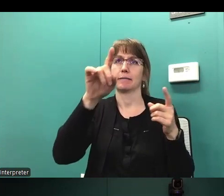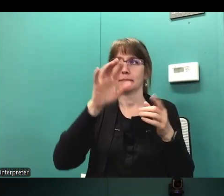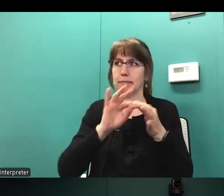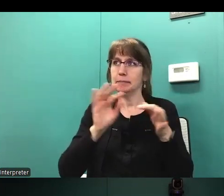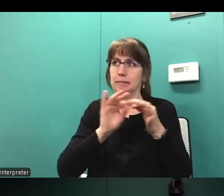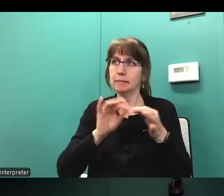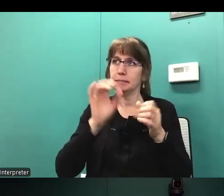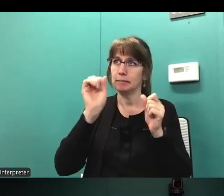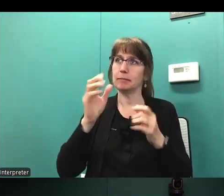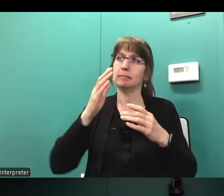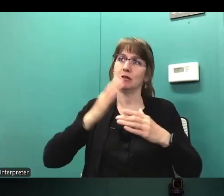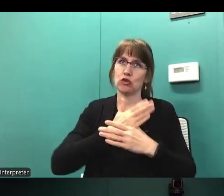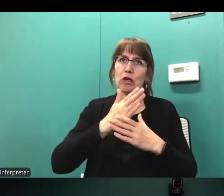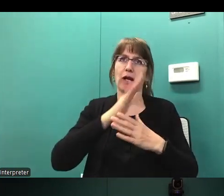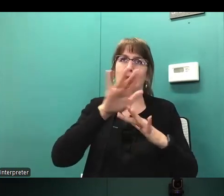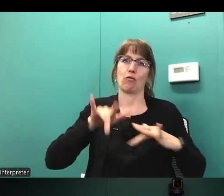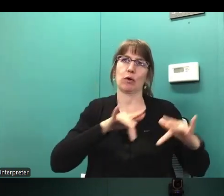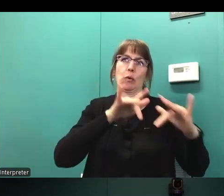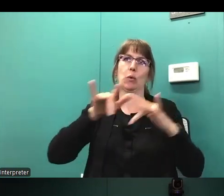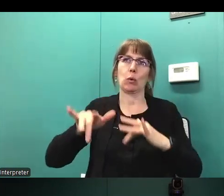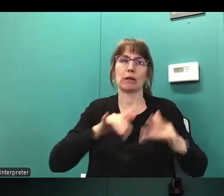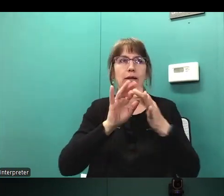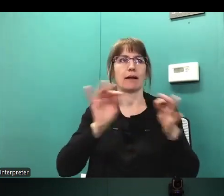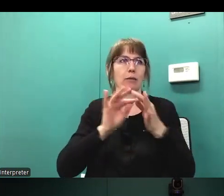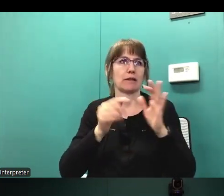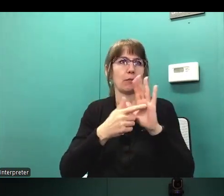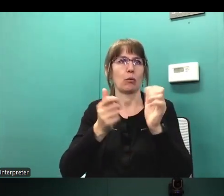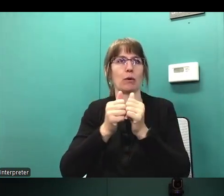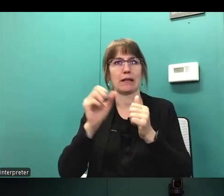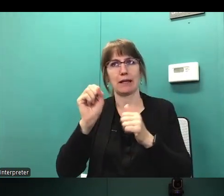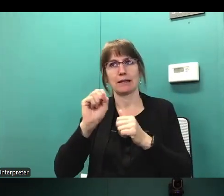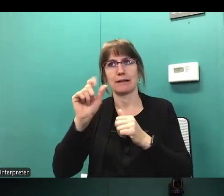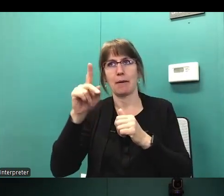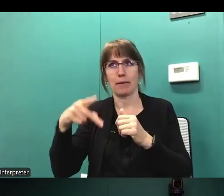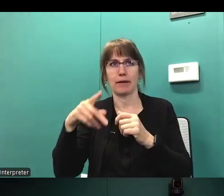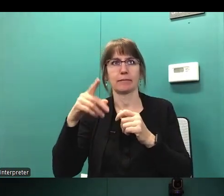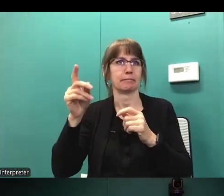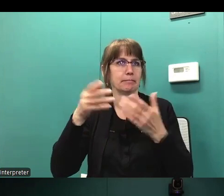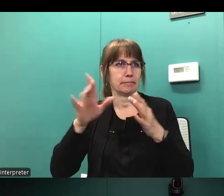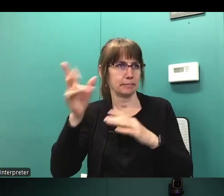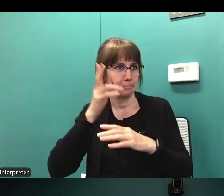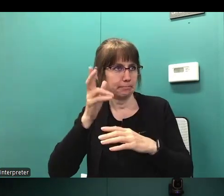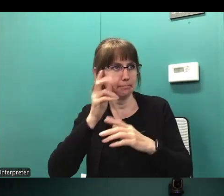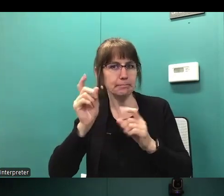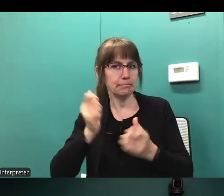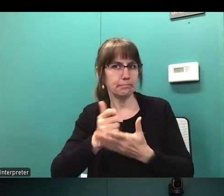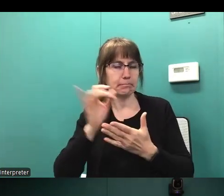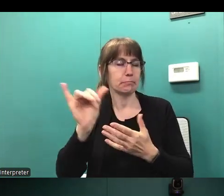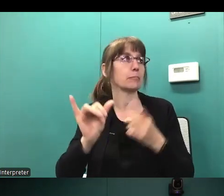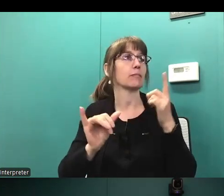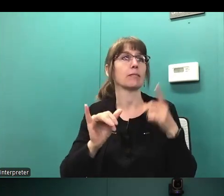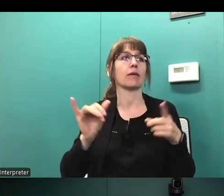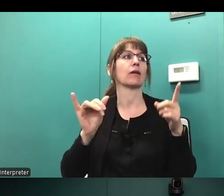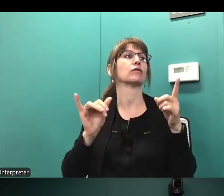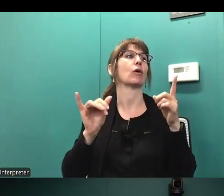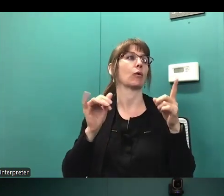the recorded language sample with the SLP and let them hear it. They can help with that as well. So now you have a language sample, now